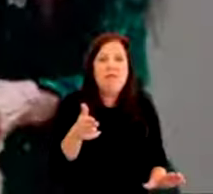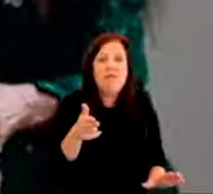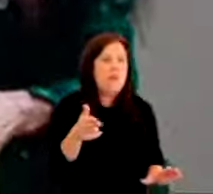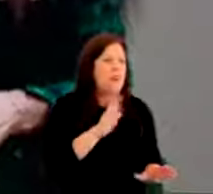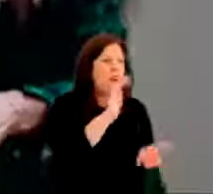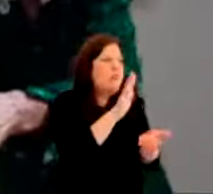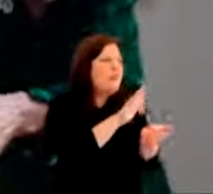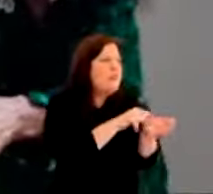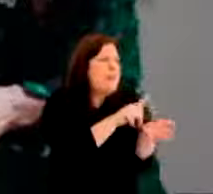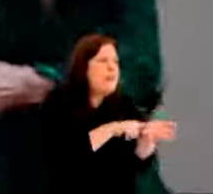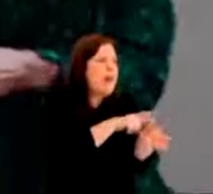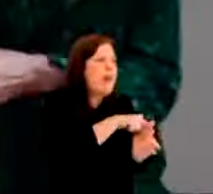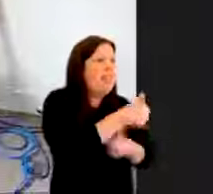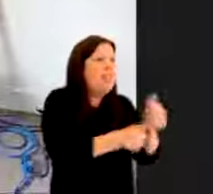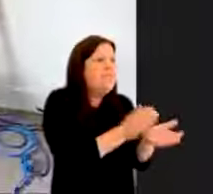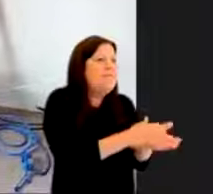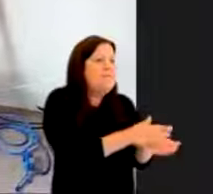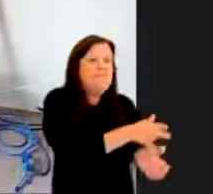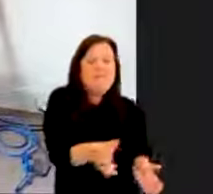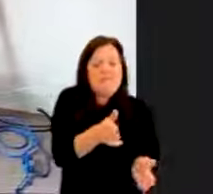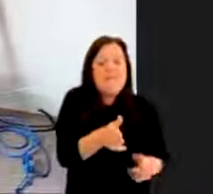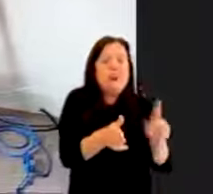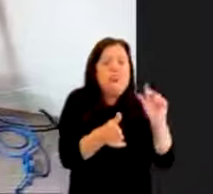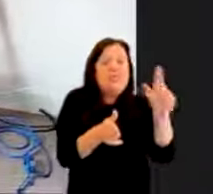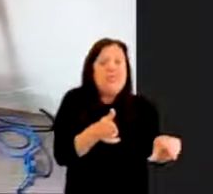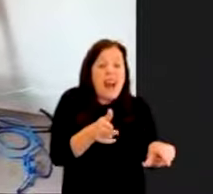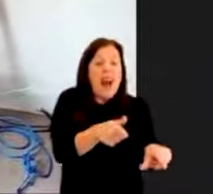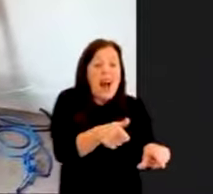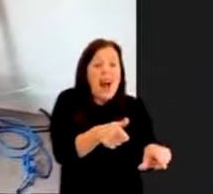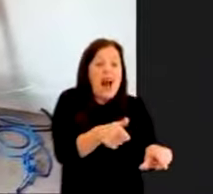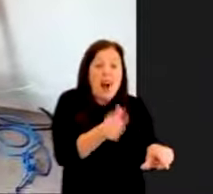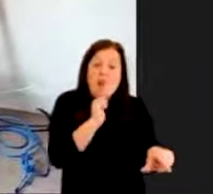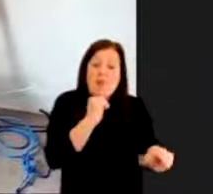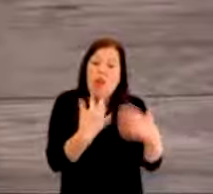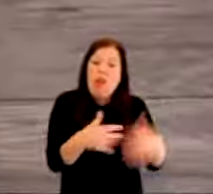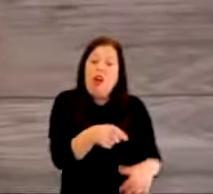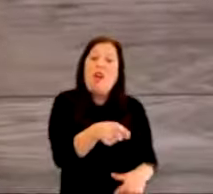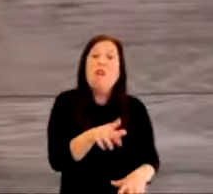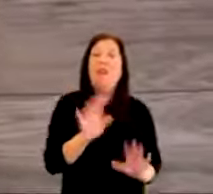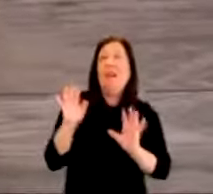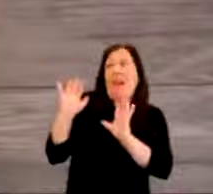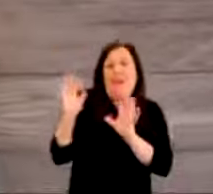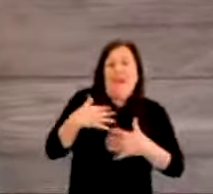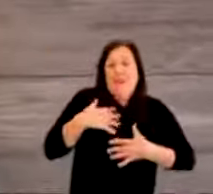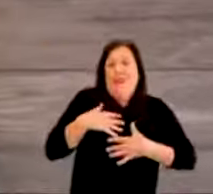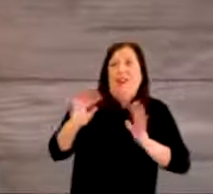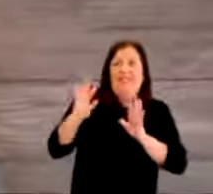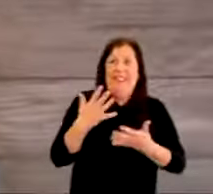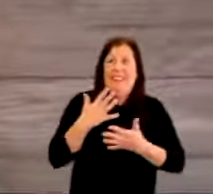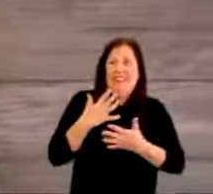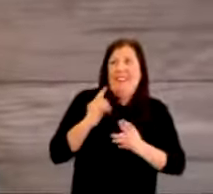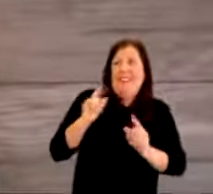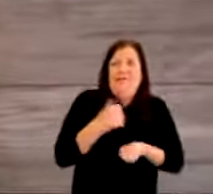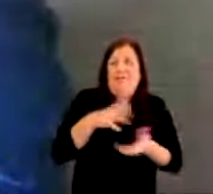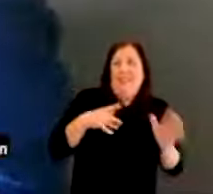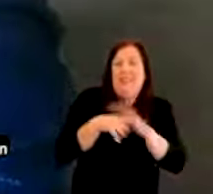Oh, well done, Nelly. The beef agent of the two on the earth! Okay, I'm sorry. Please just let me